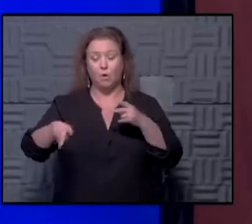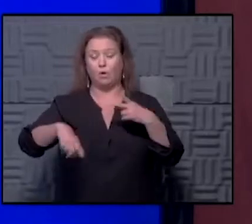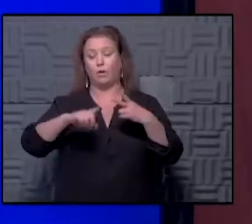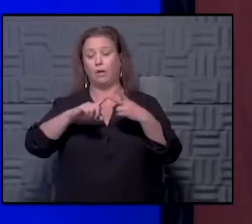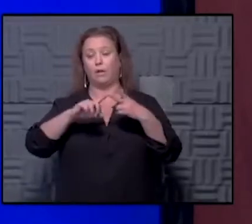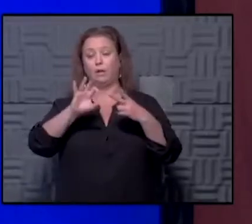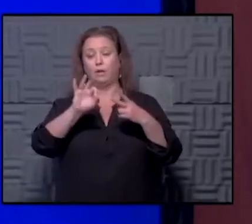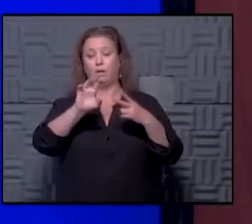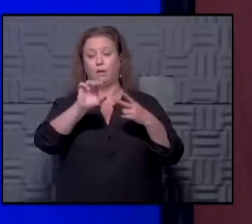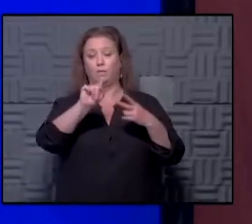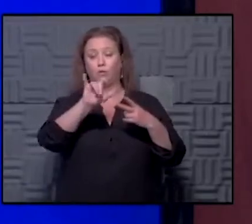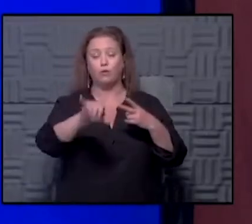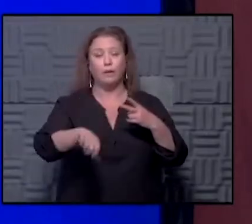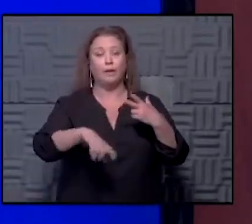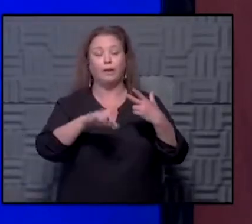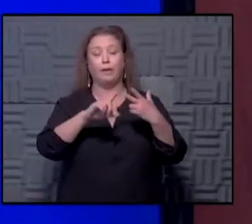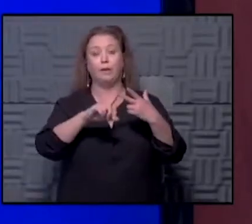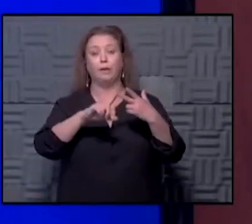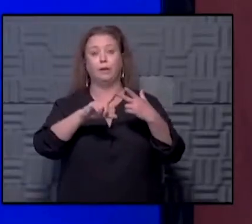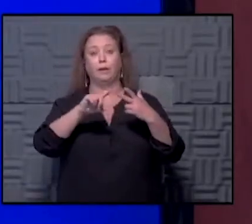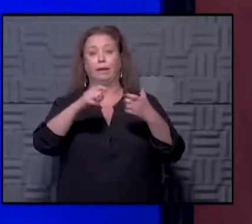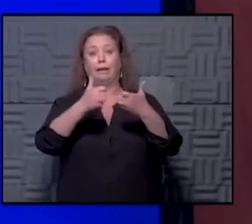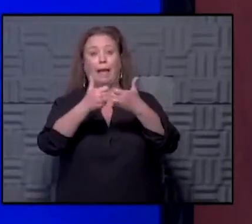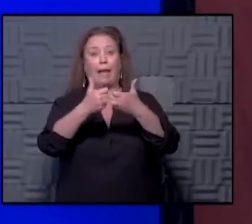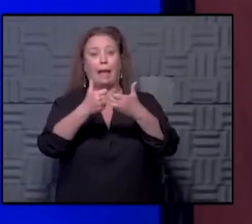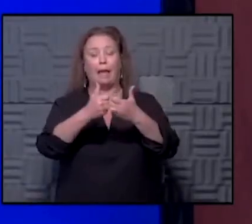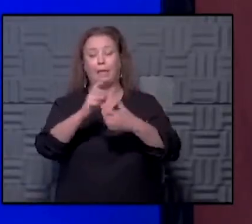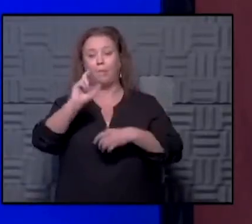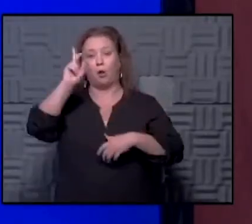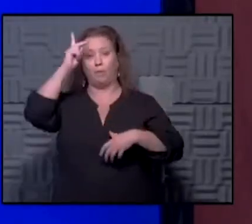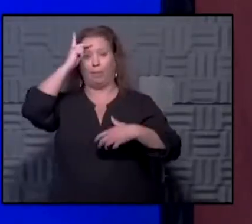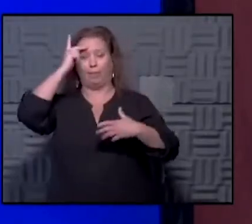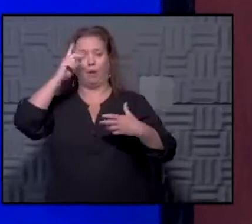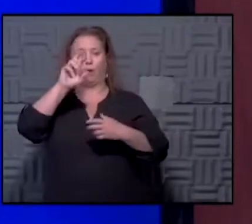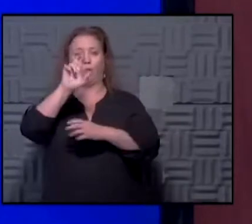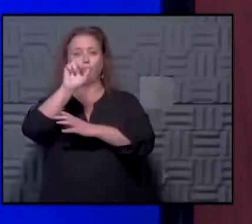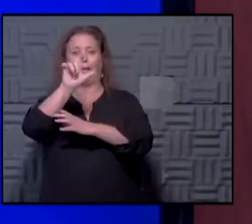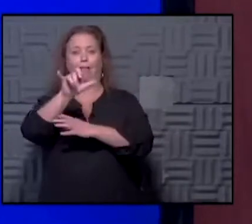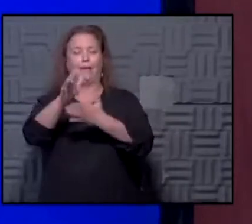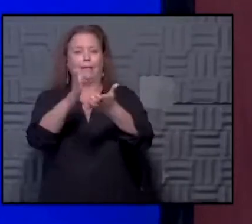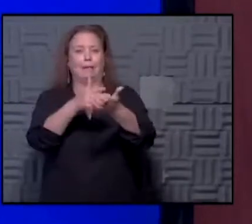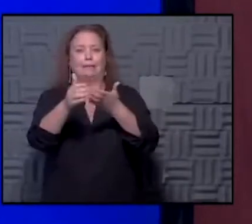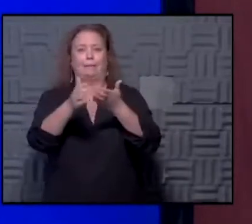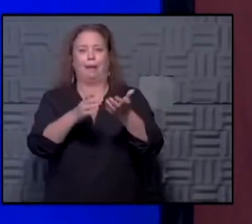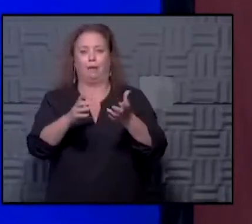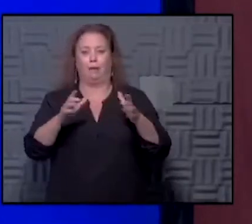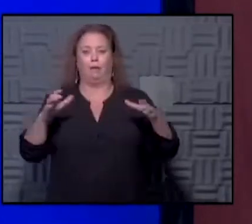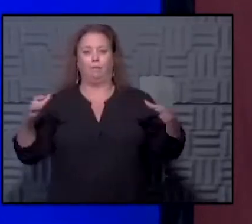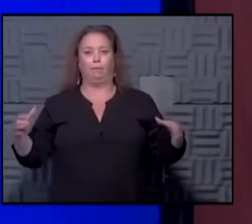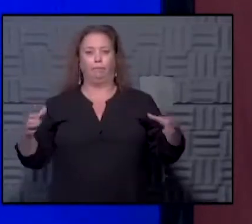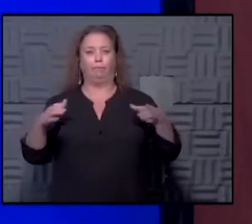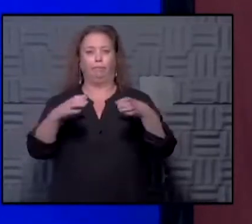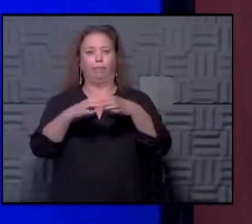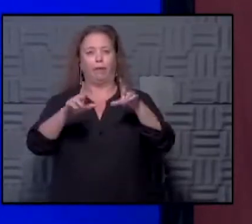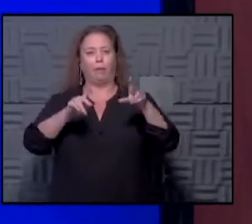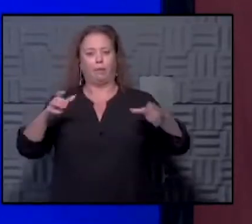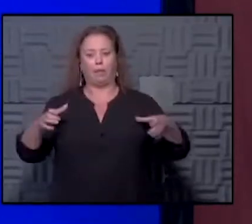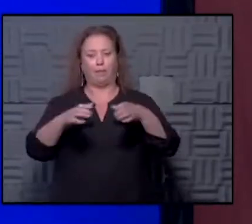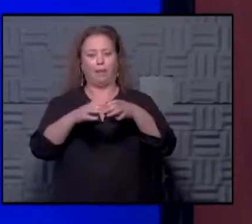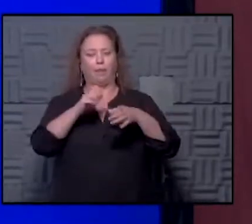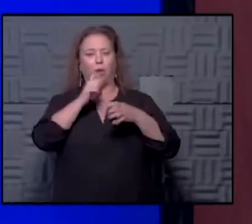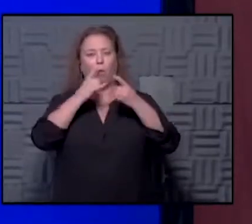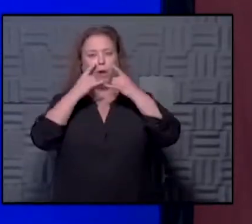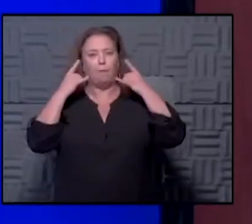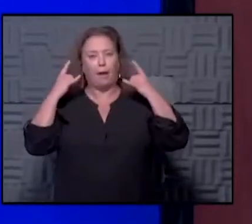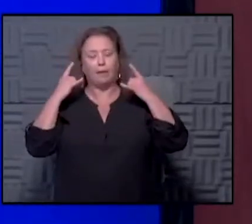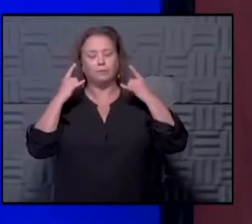a fraternity or it's a game or it's a political rally, it doesn't really matter. Right. If people don't wear masks, they're going to get in